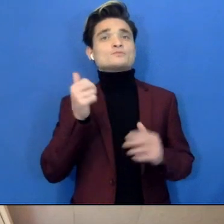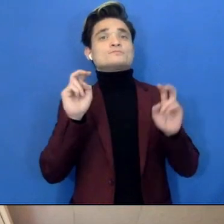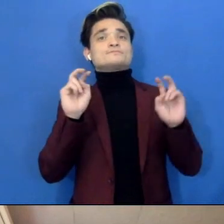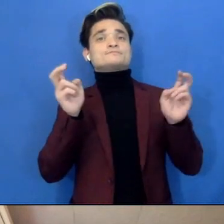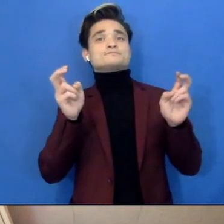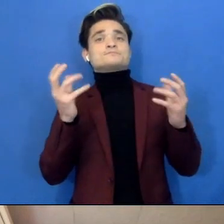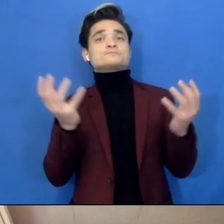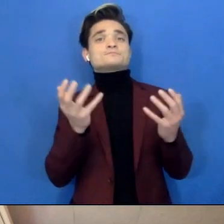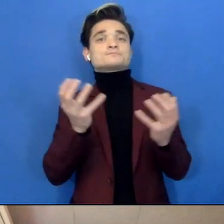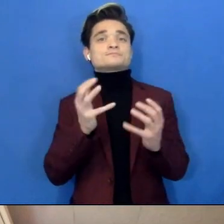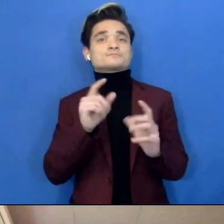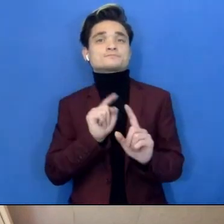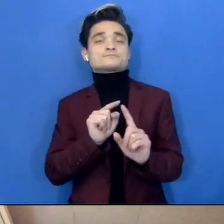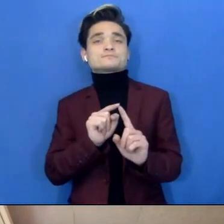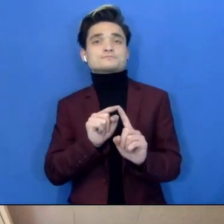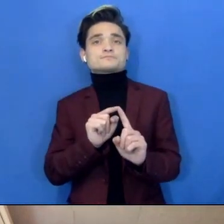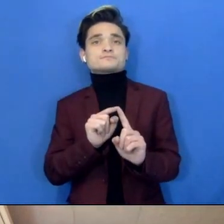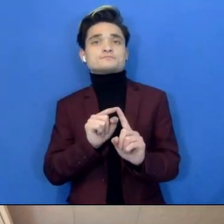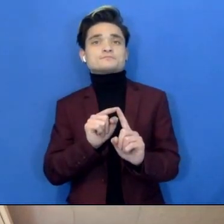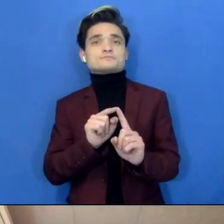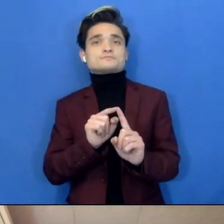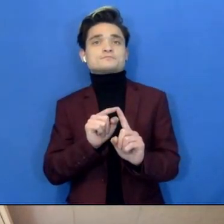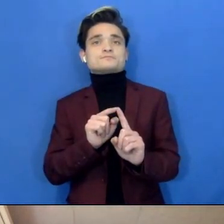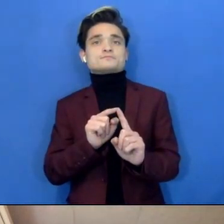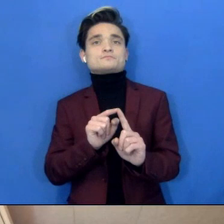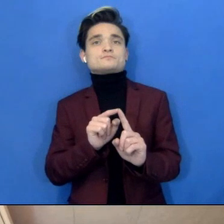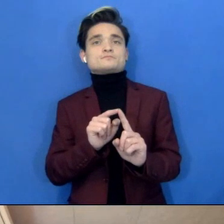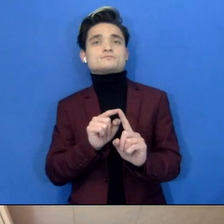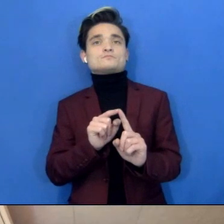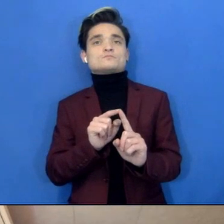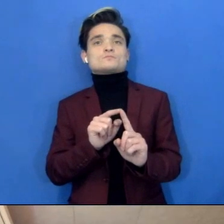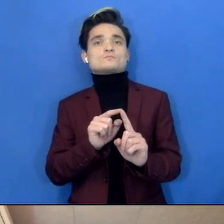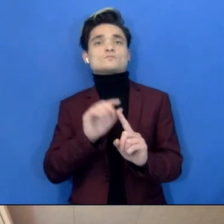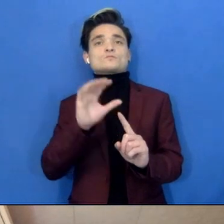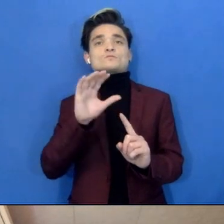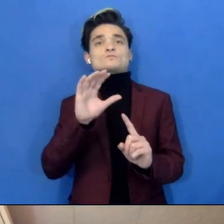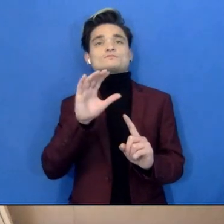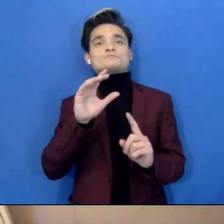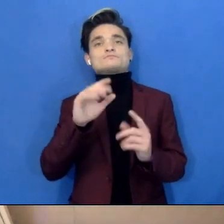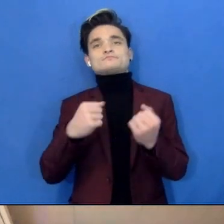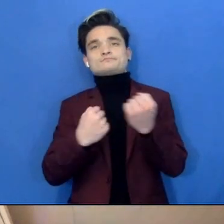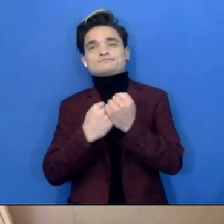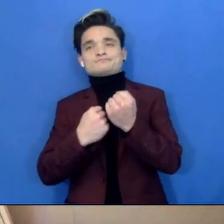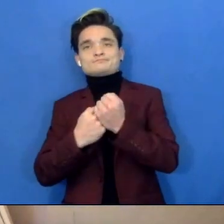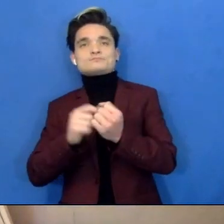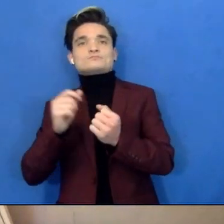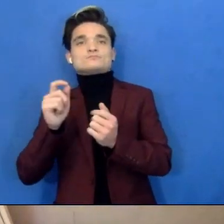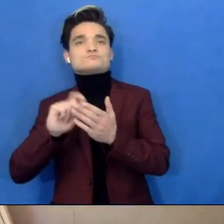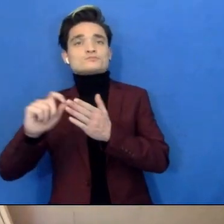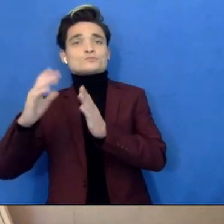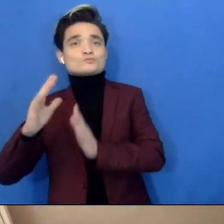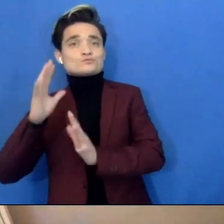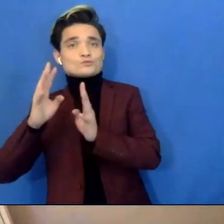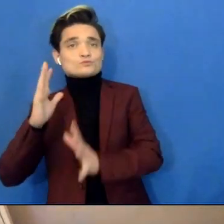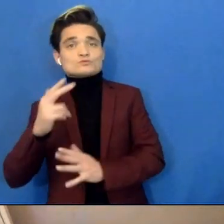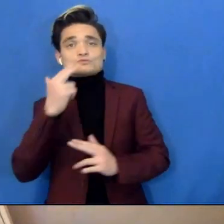spontaneous co-creation of comedy, humor in improvised theatrical fiction. She mentioned a thing that is mind-blowing to me,